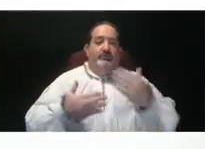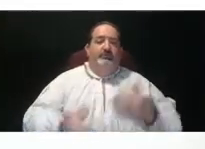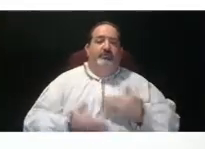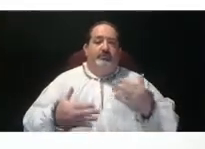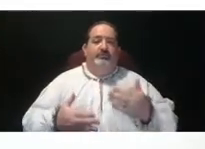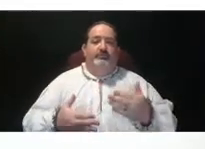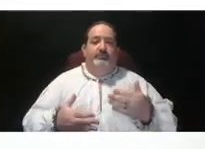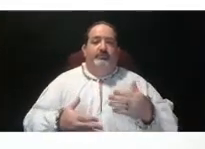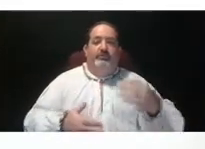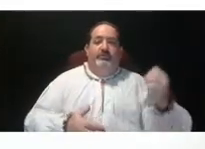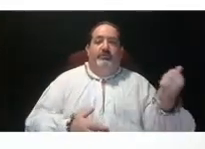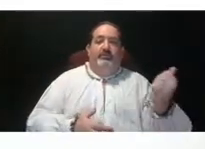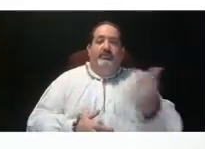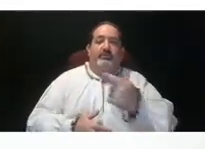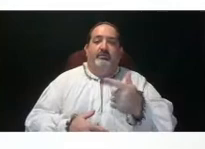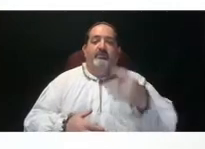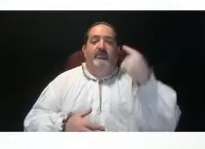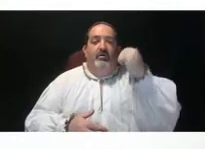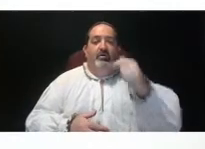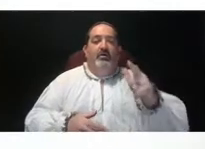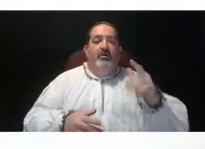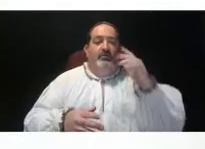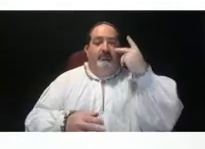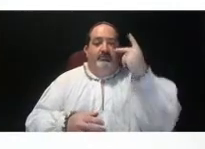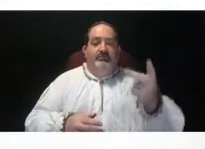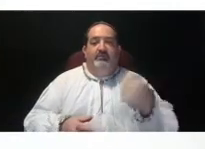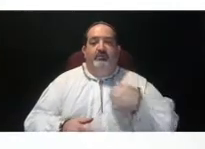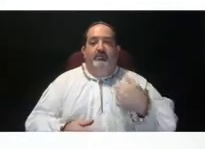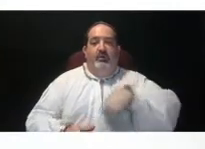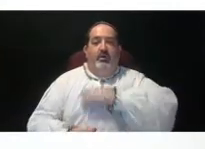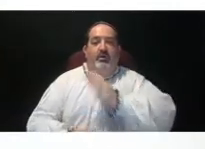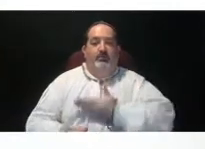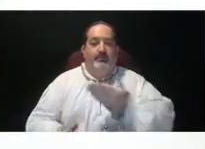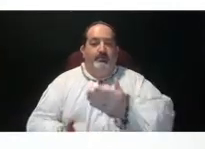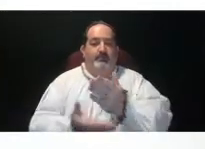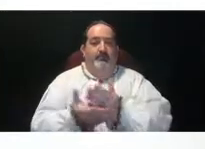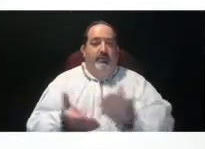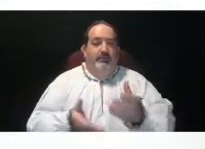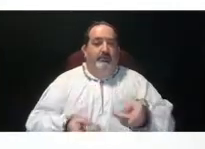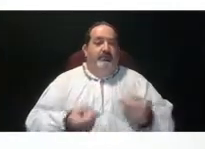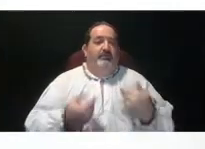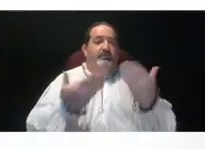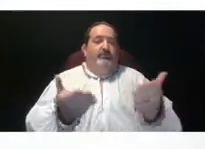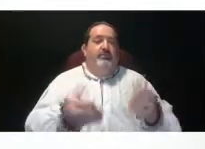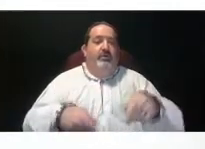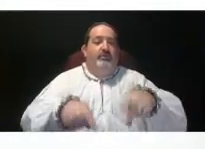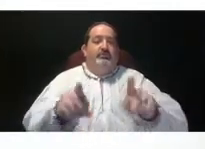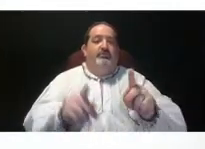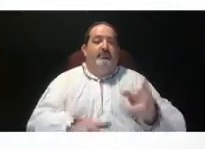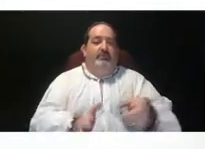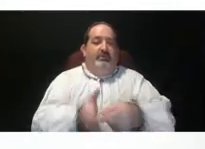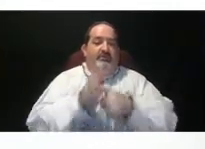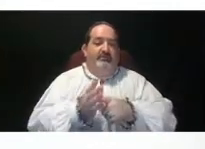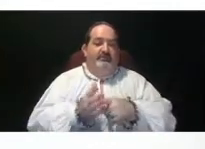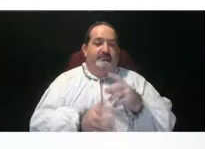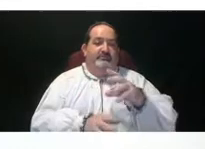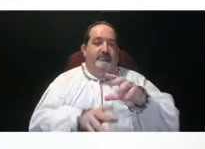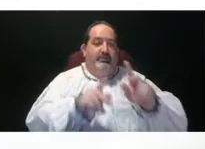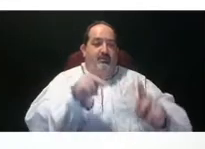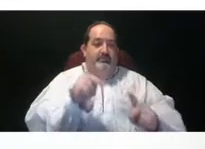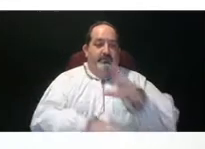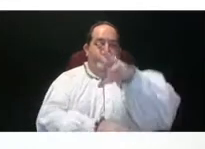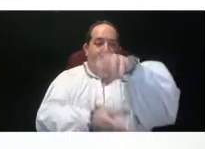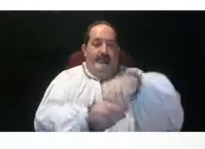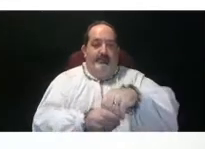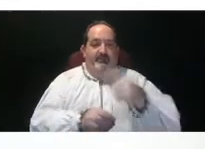all encountered. And we, for our part, gift unto you an opportunity to become a necessary unit for the good of the